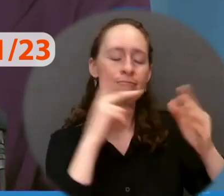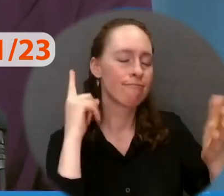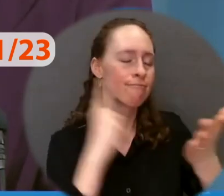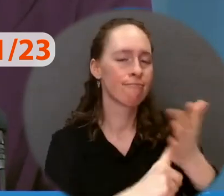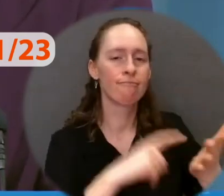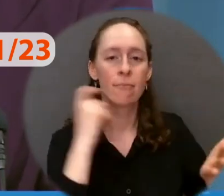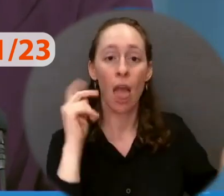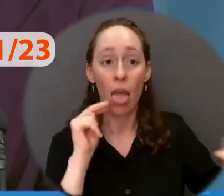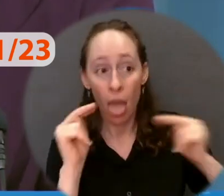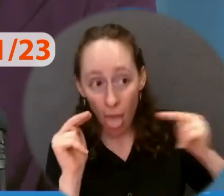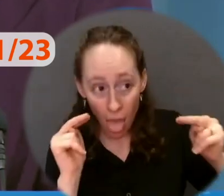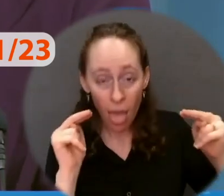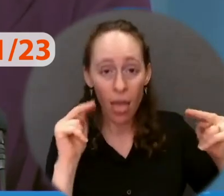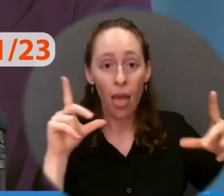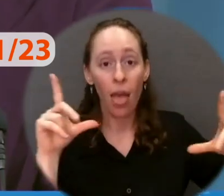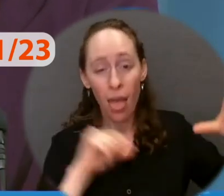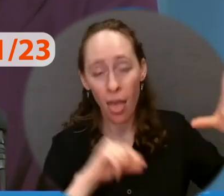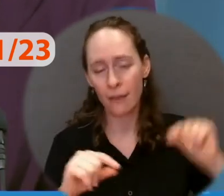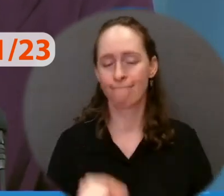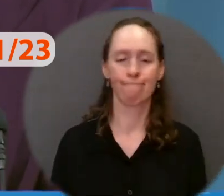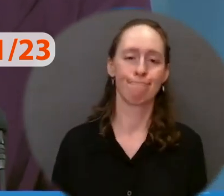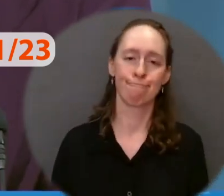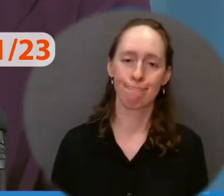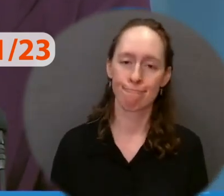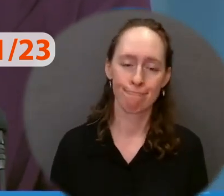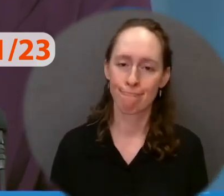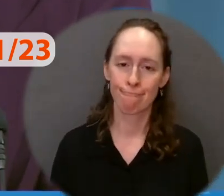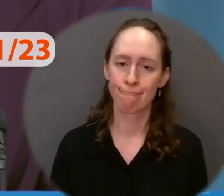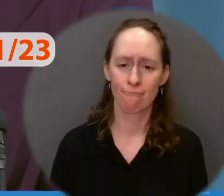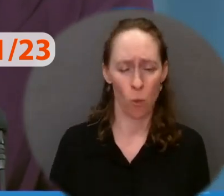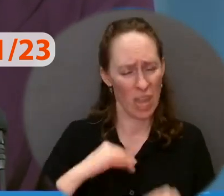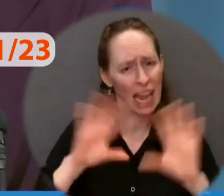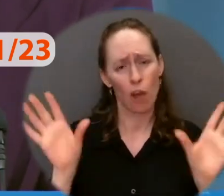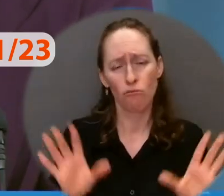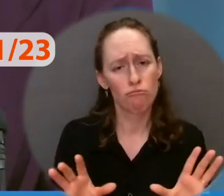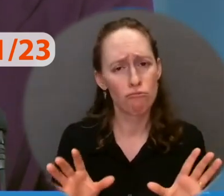hold those two programs and others, not just that, hostage, right? Been very, very clear about that.